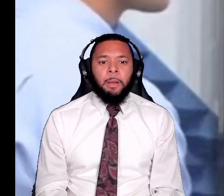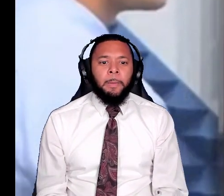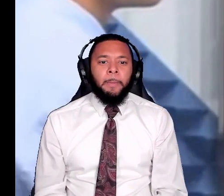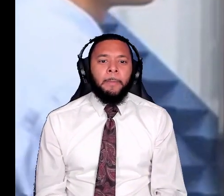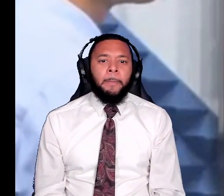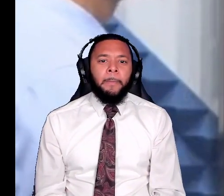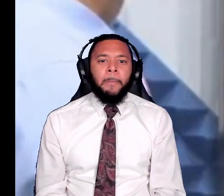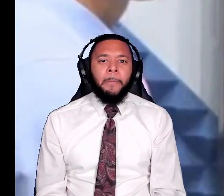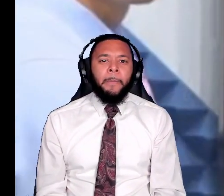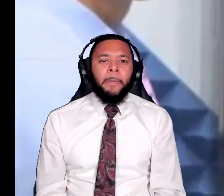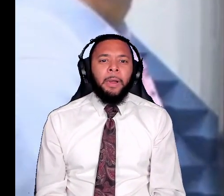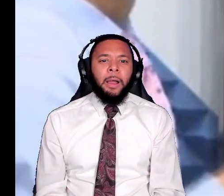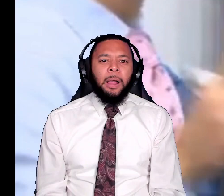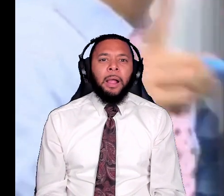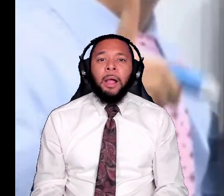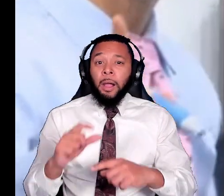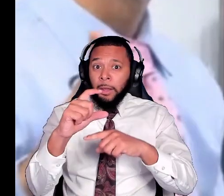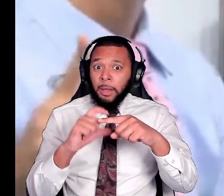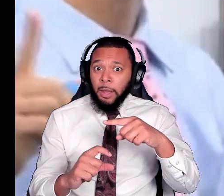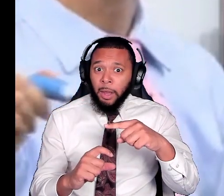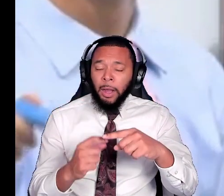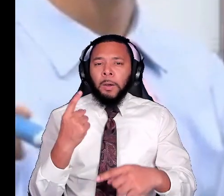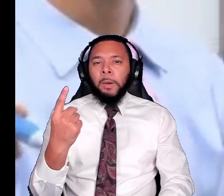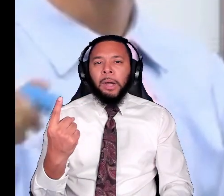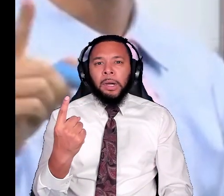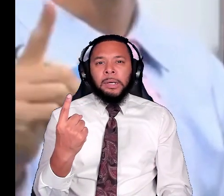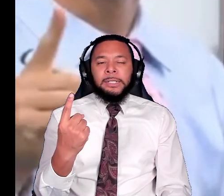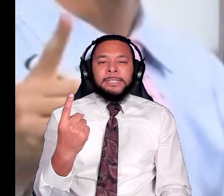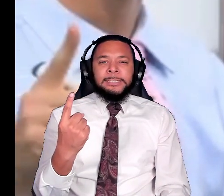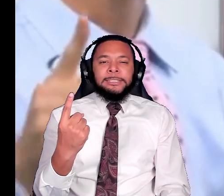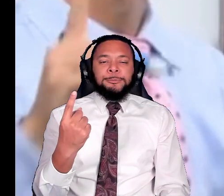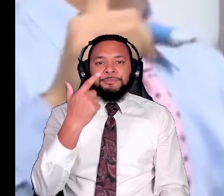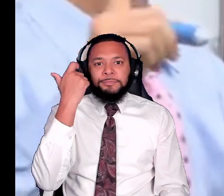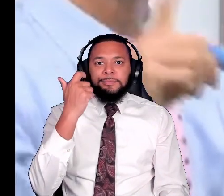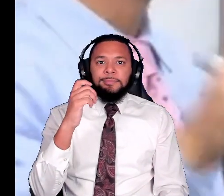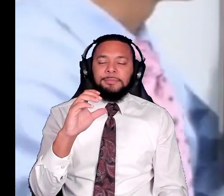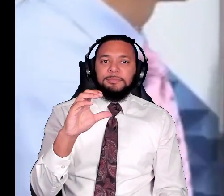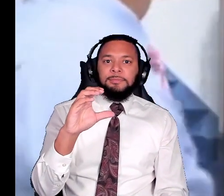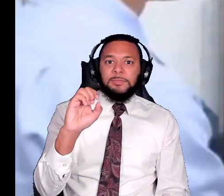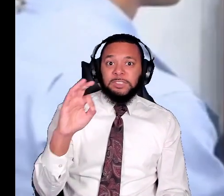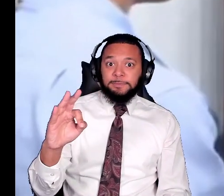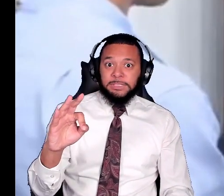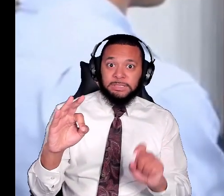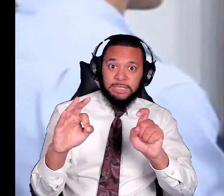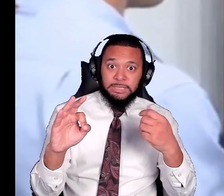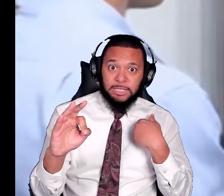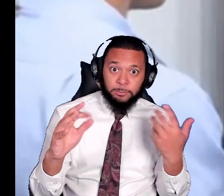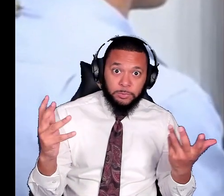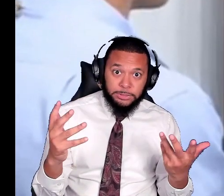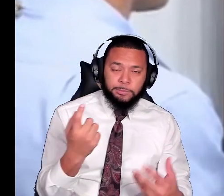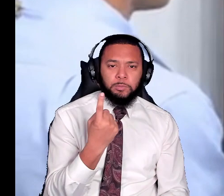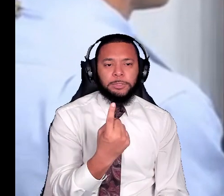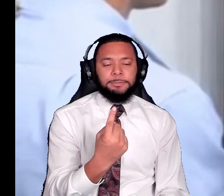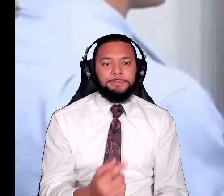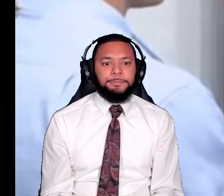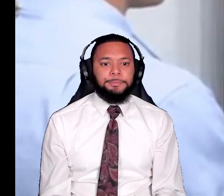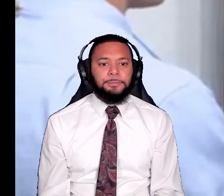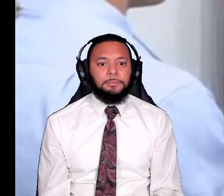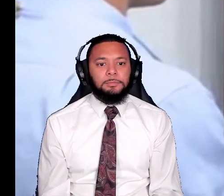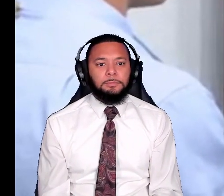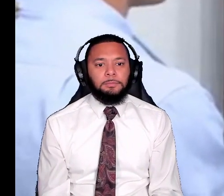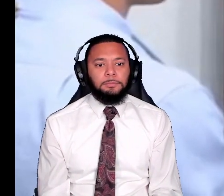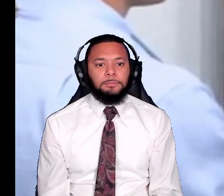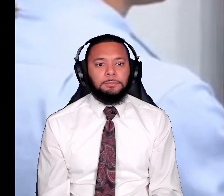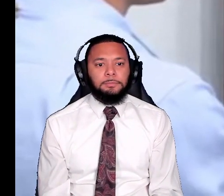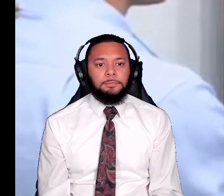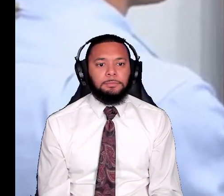0. And then the slope is 1, because the coefficient on x is 1. So we go up 1 over 1,